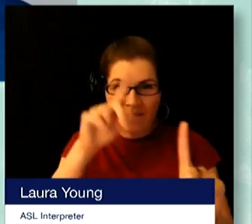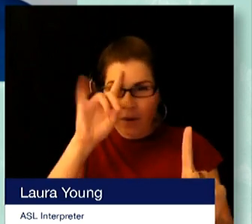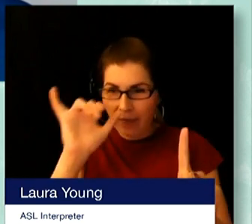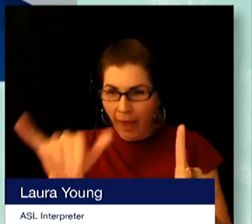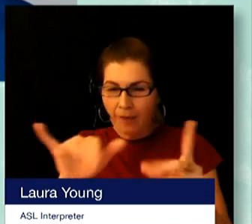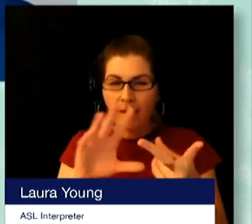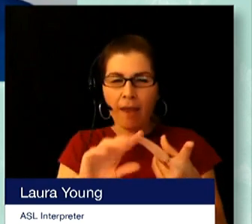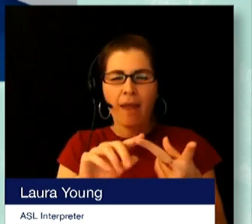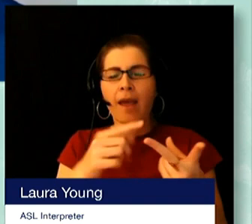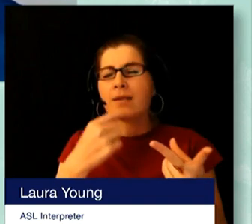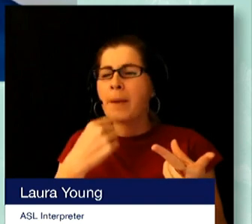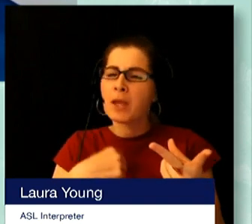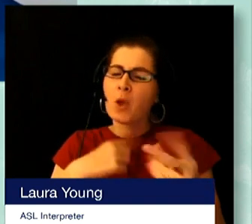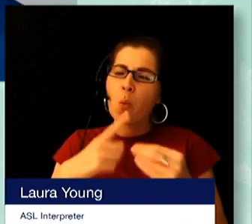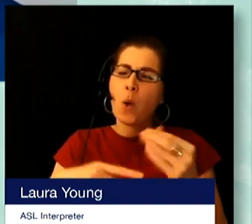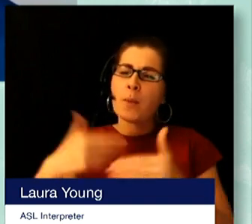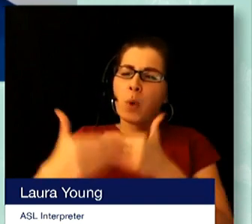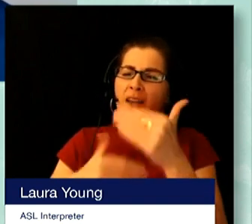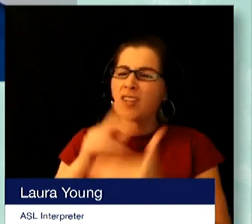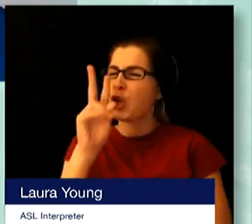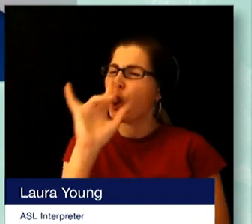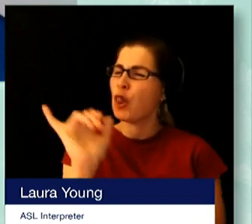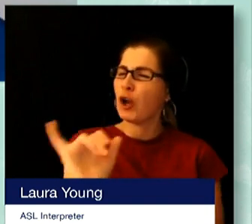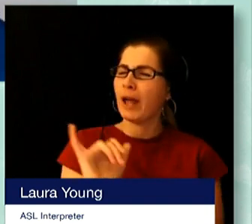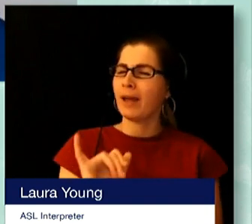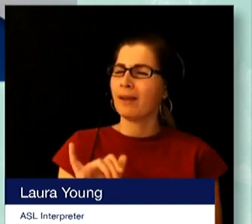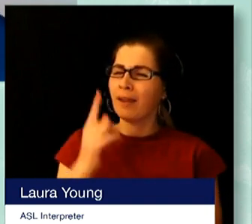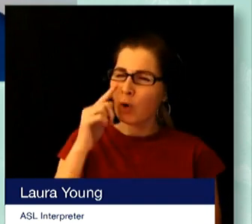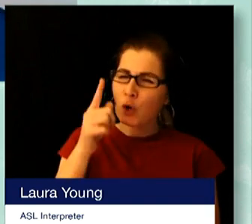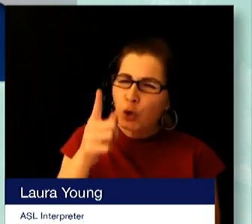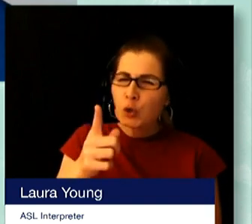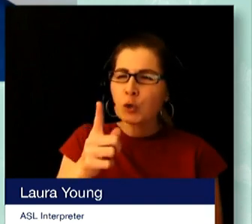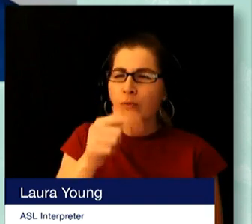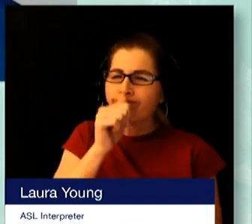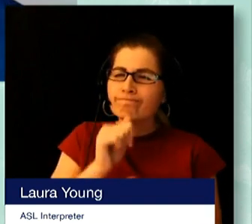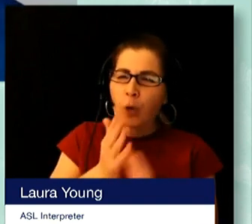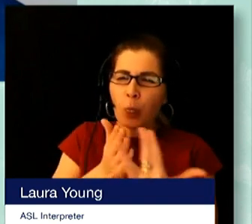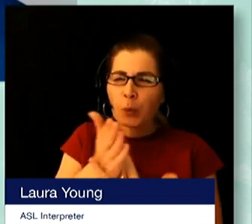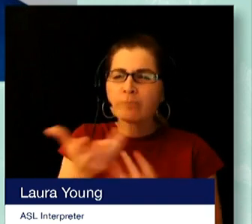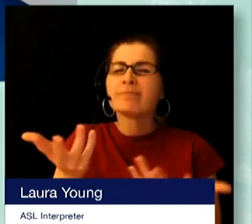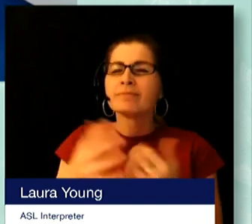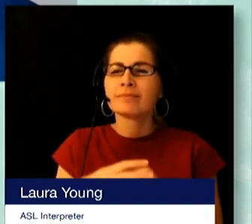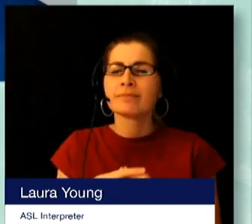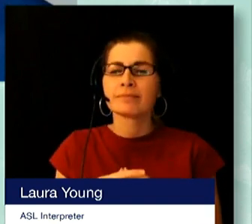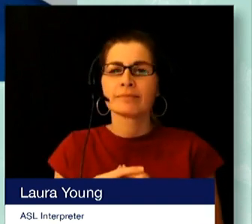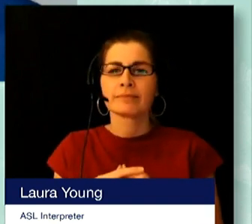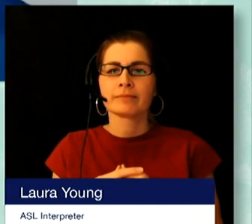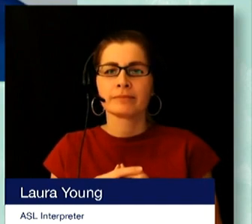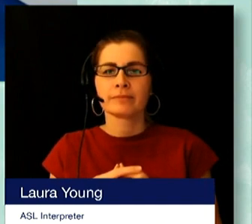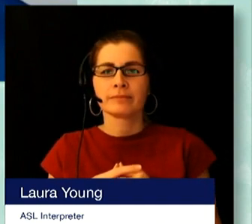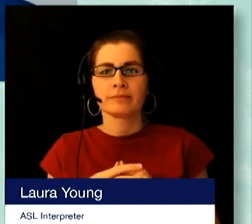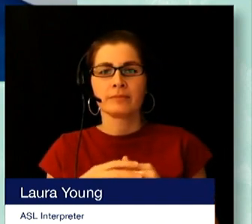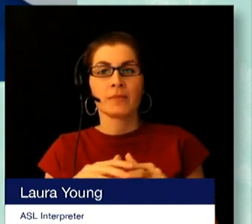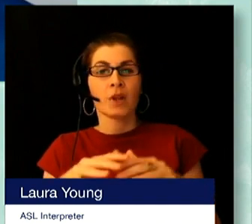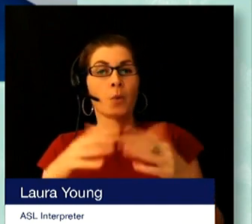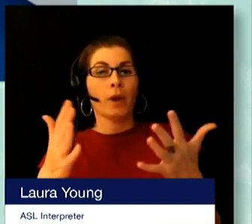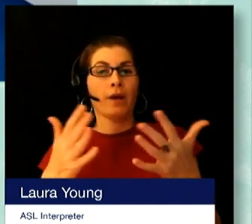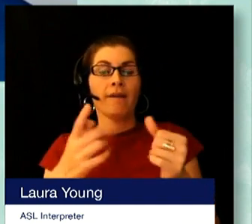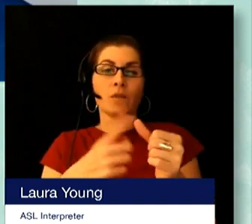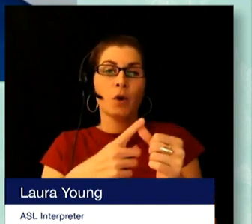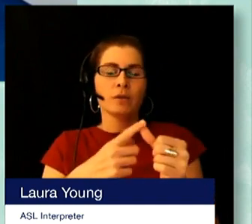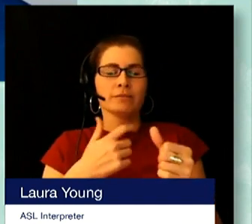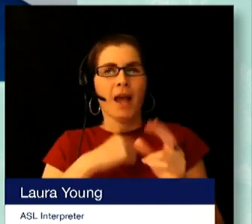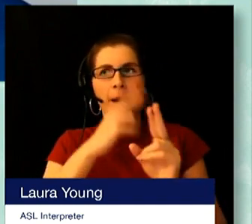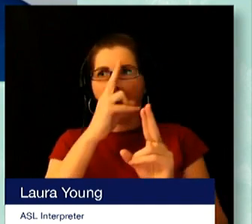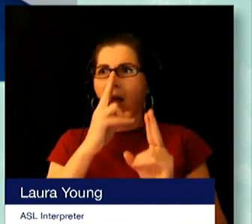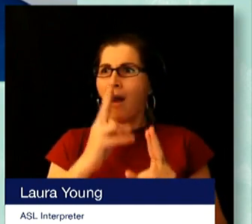what that process was like, what it was like to have to go through that kind of from where you were at the time. Well, first, it's an honor to be here.